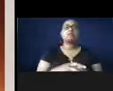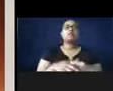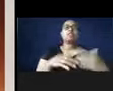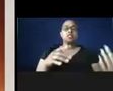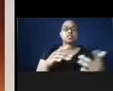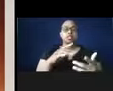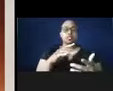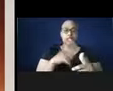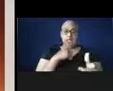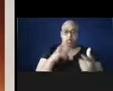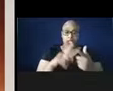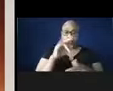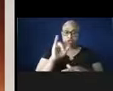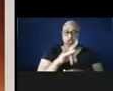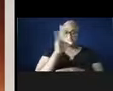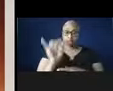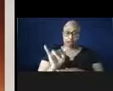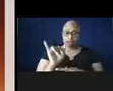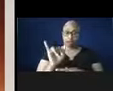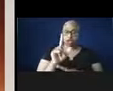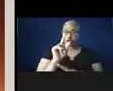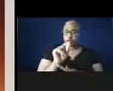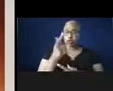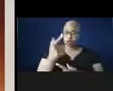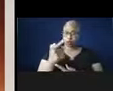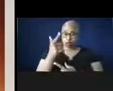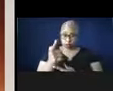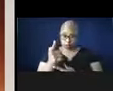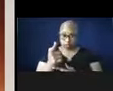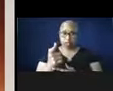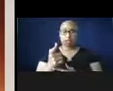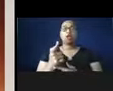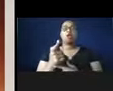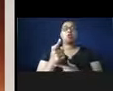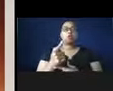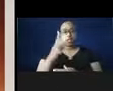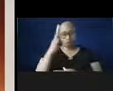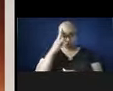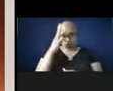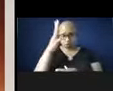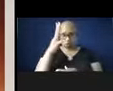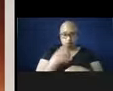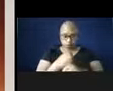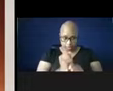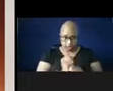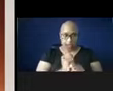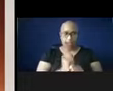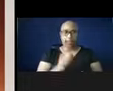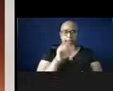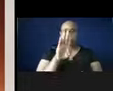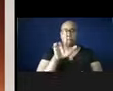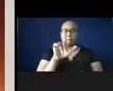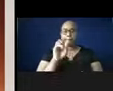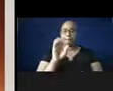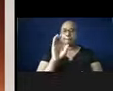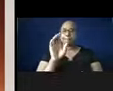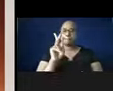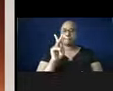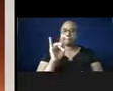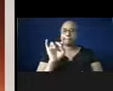the blocking diagram, and we'll go into that blocking diagram in a few more slides. So are we shovel